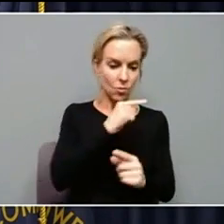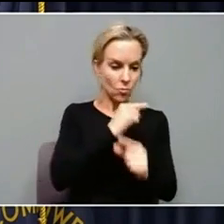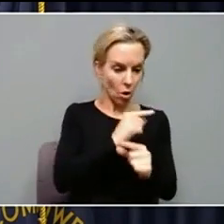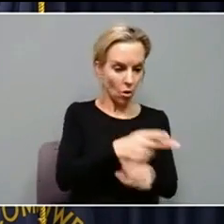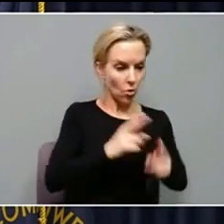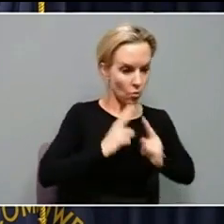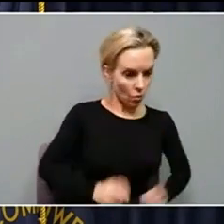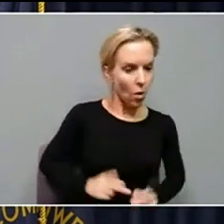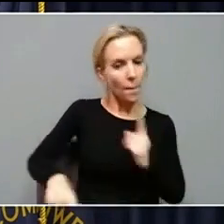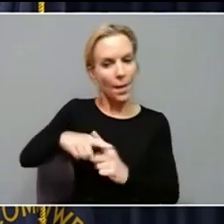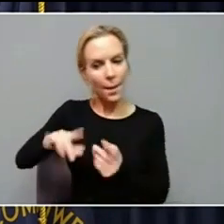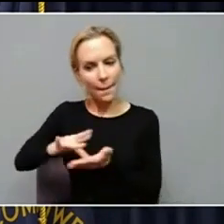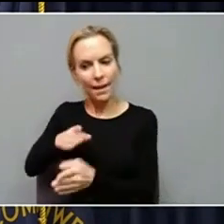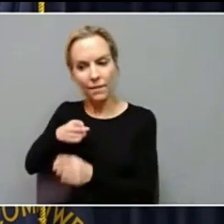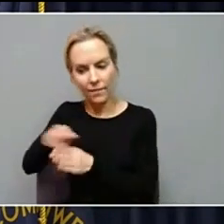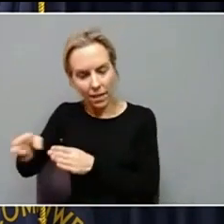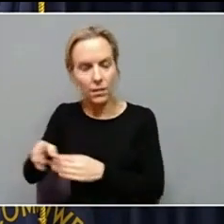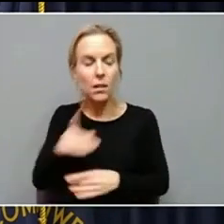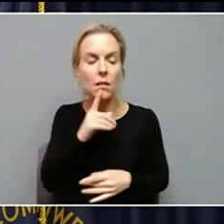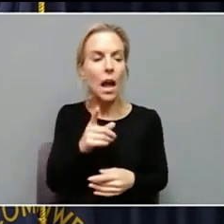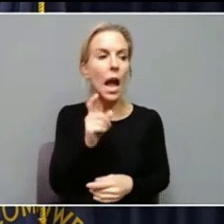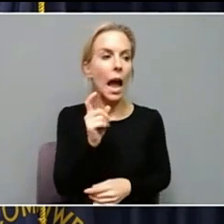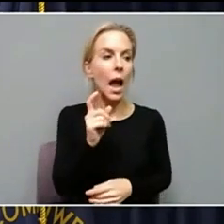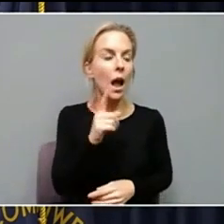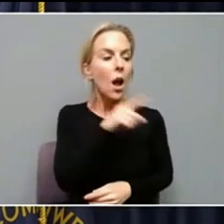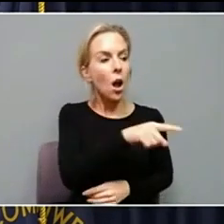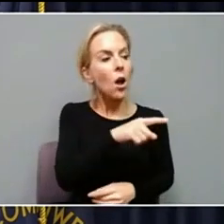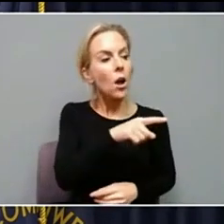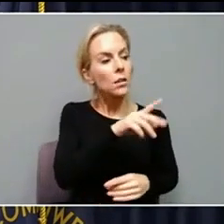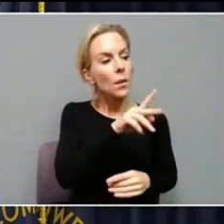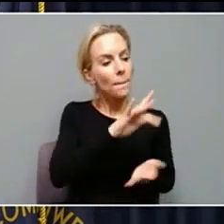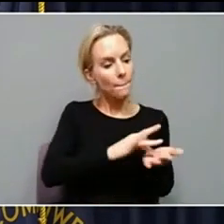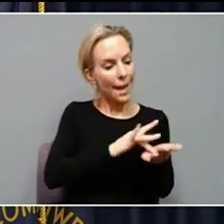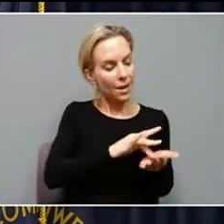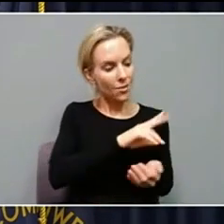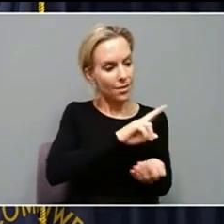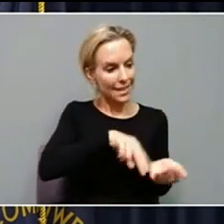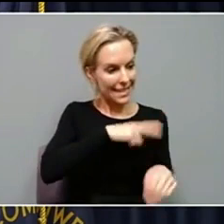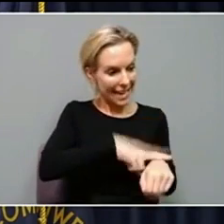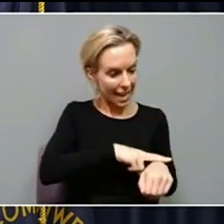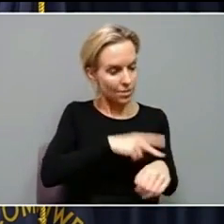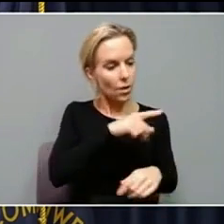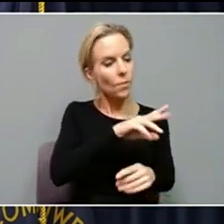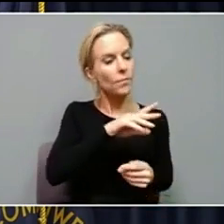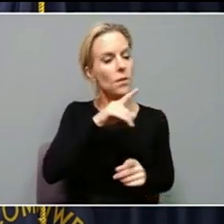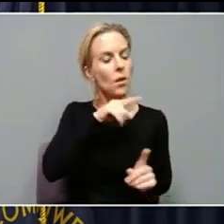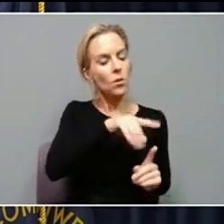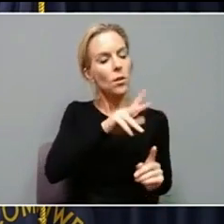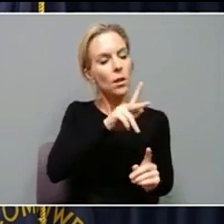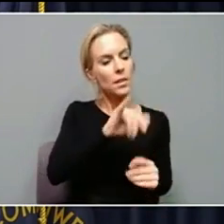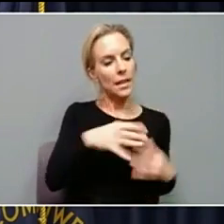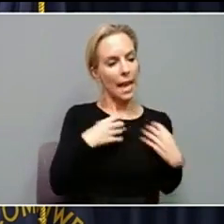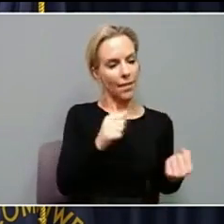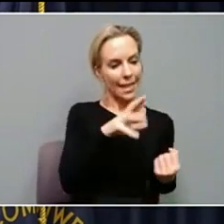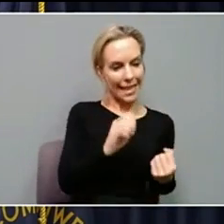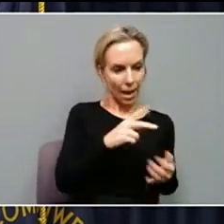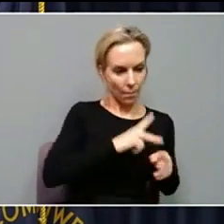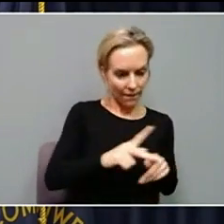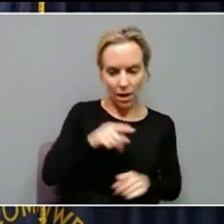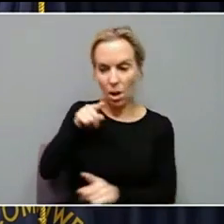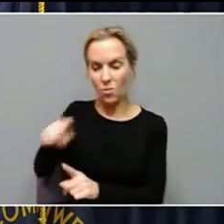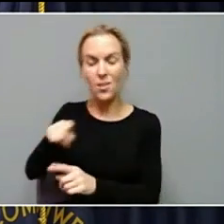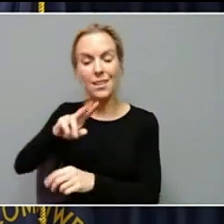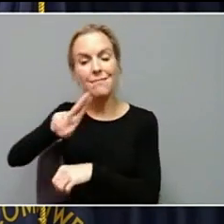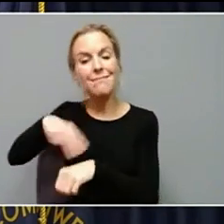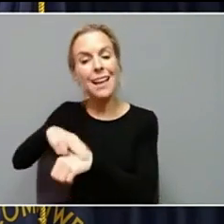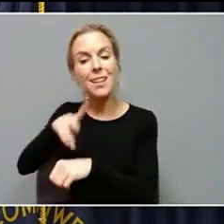of both our medical professionals and our guard over the last 18 months, I can only imagine how hard these folks must